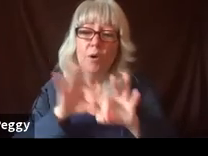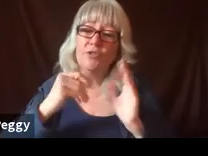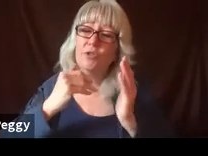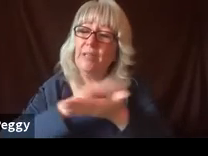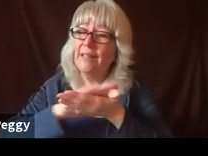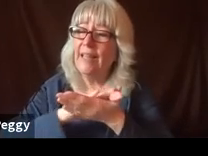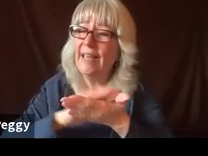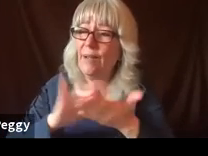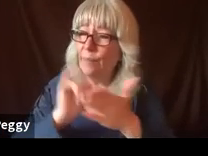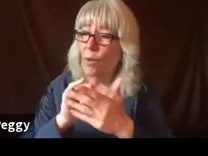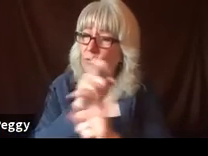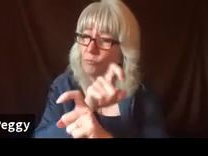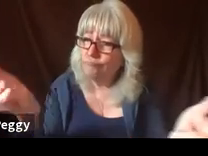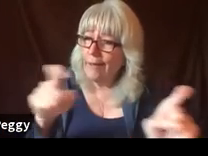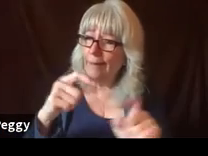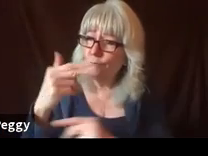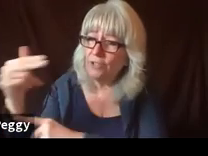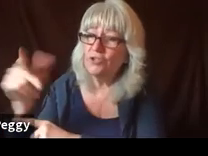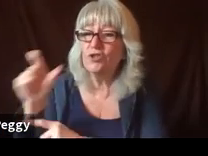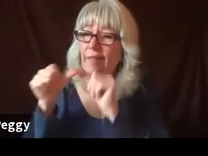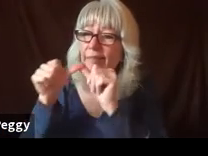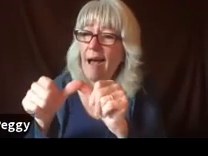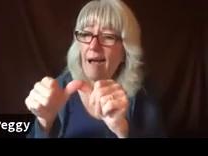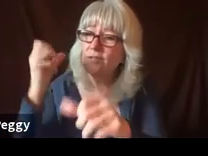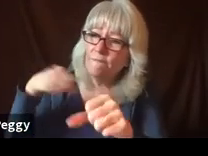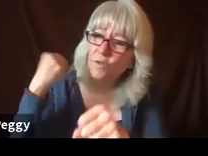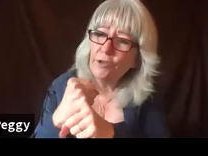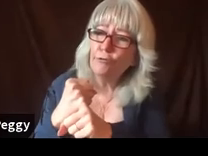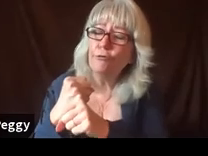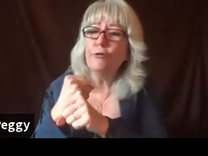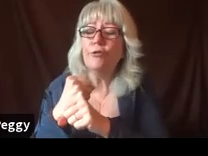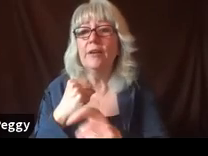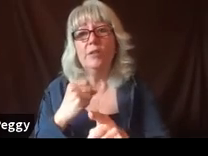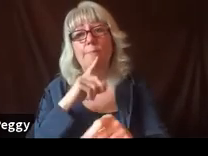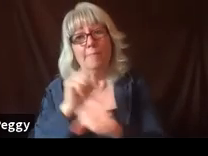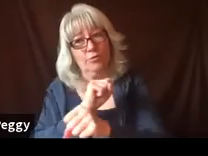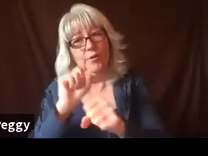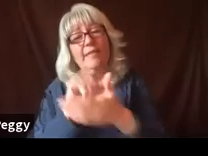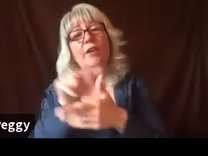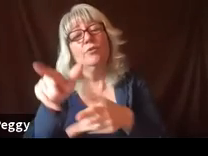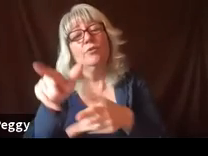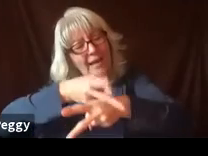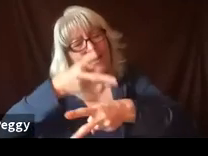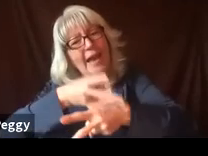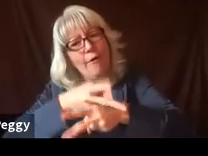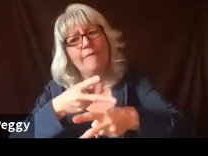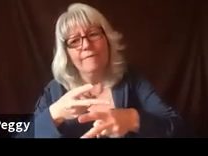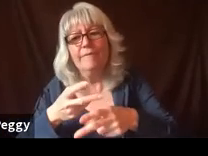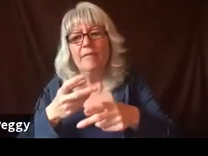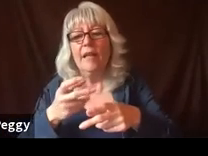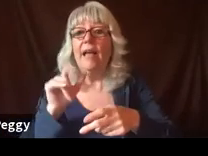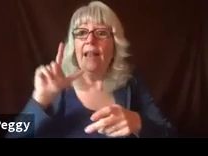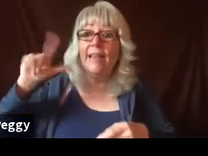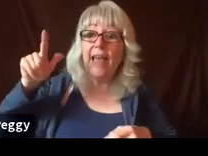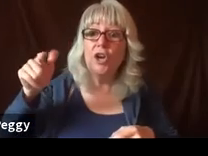you should last all year. And you need to make sure that you're taking really good care of them. Later, if we get